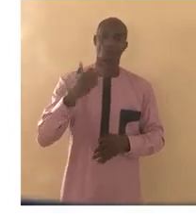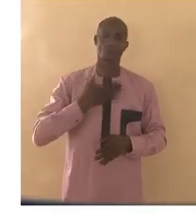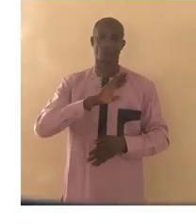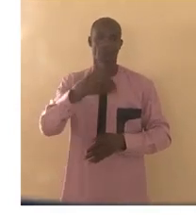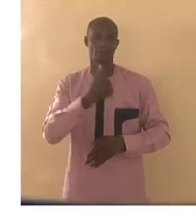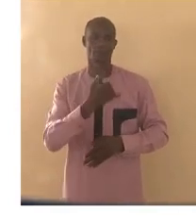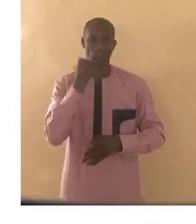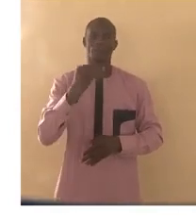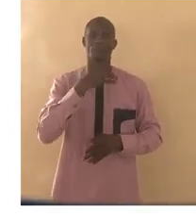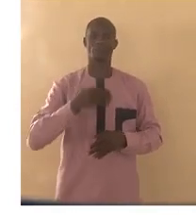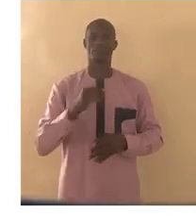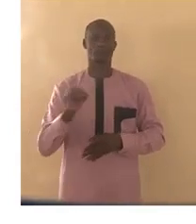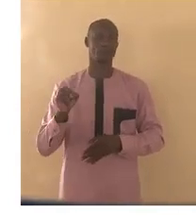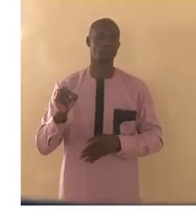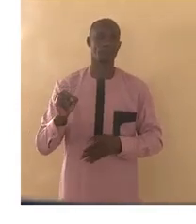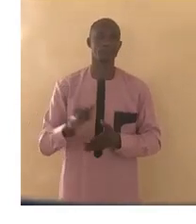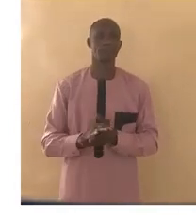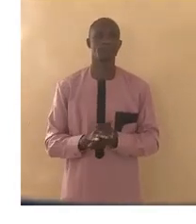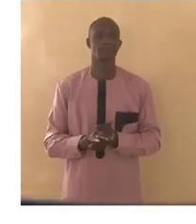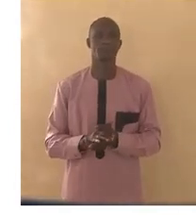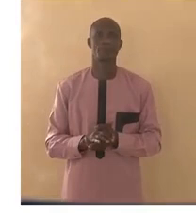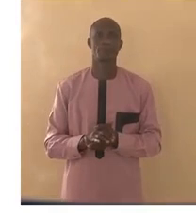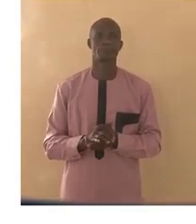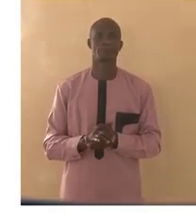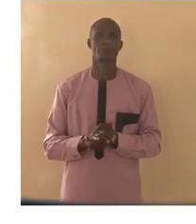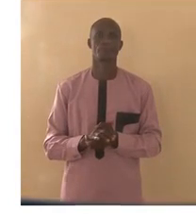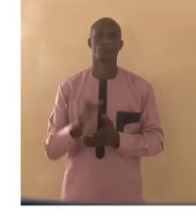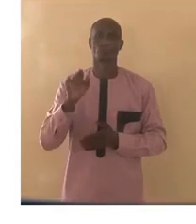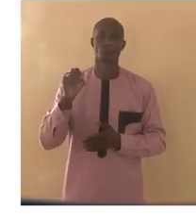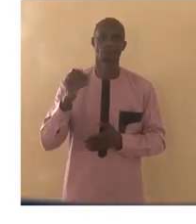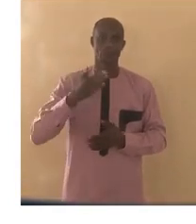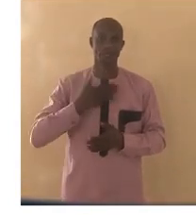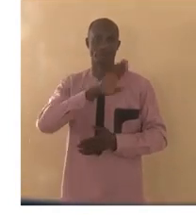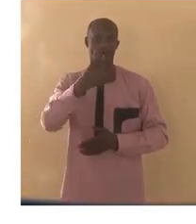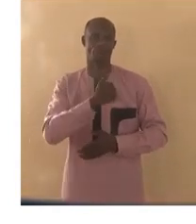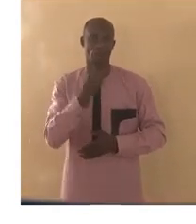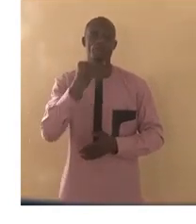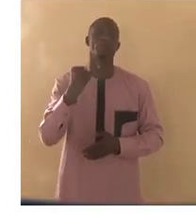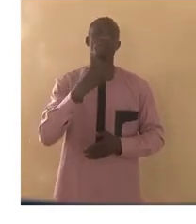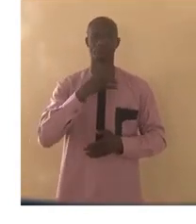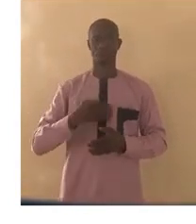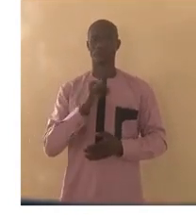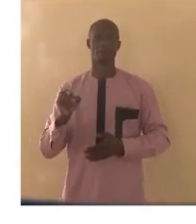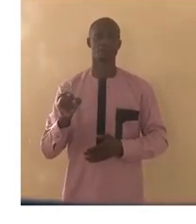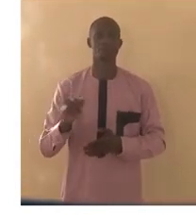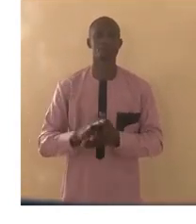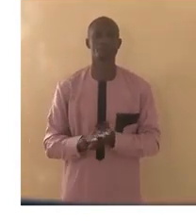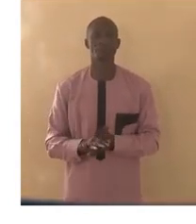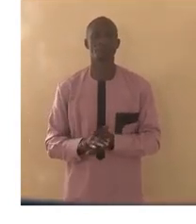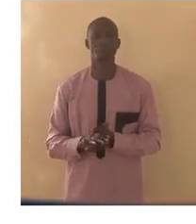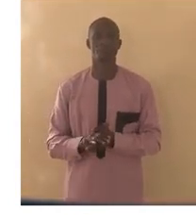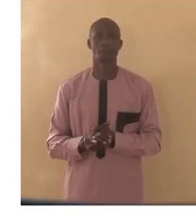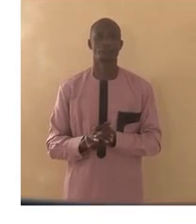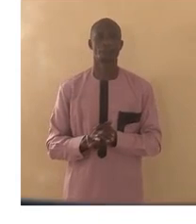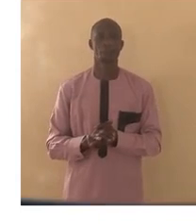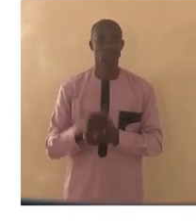So my soul is yearning. So my soul is